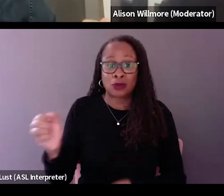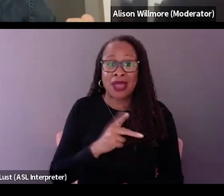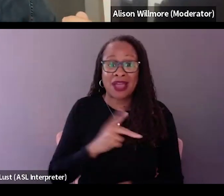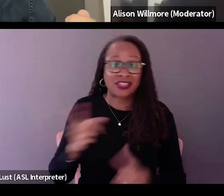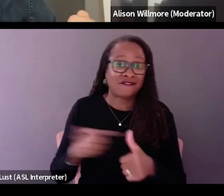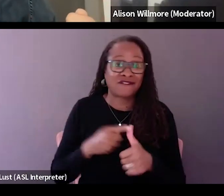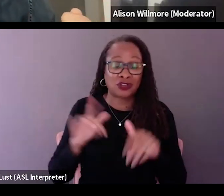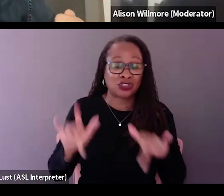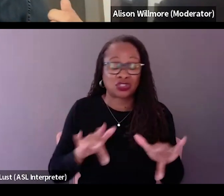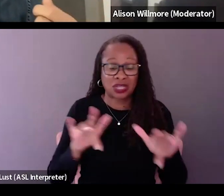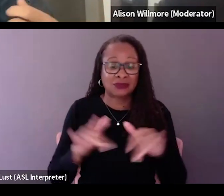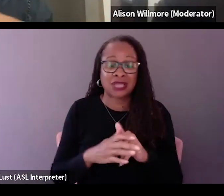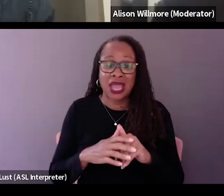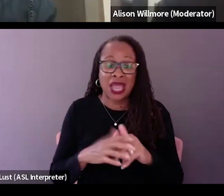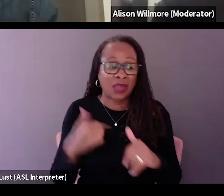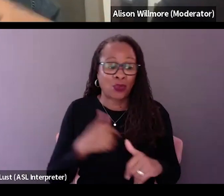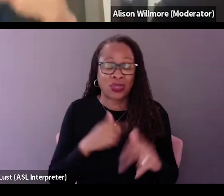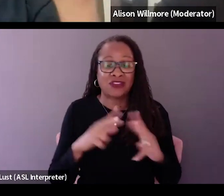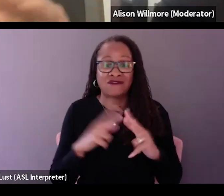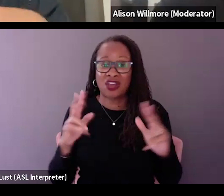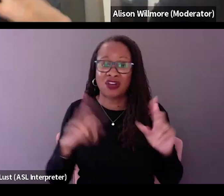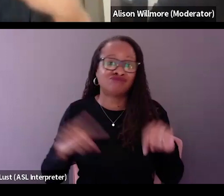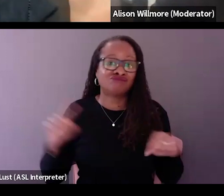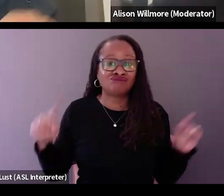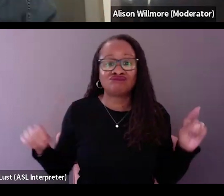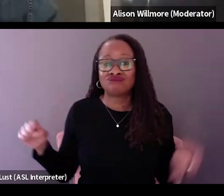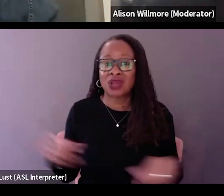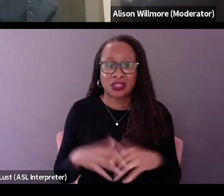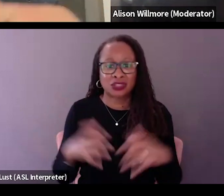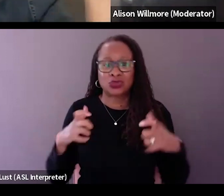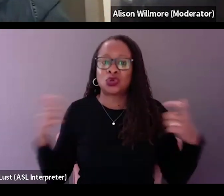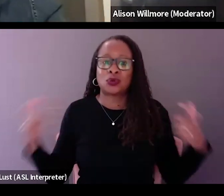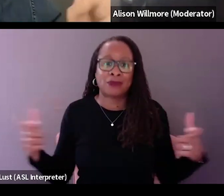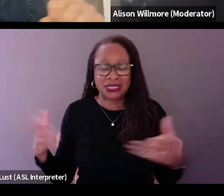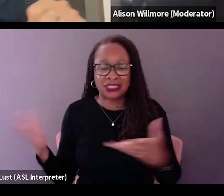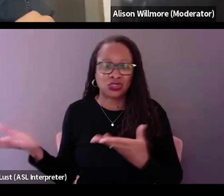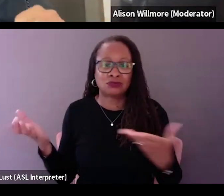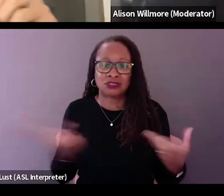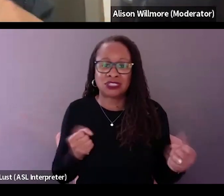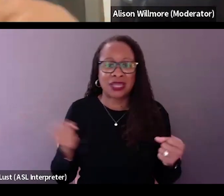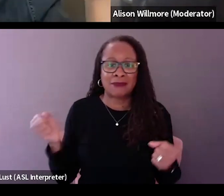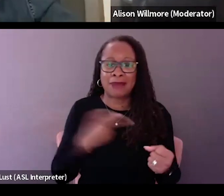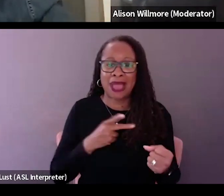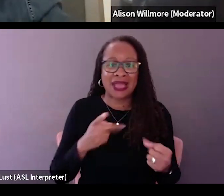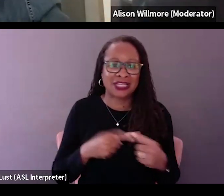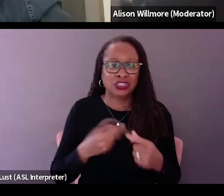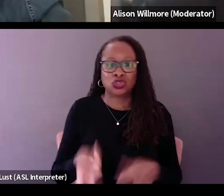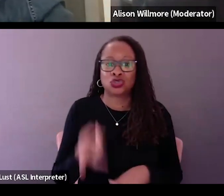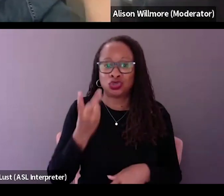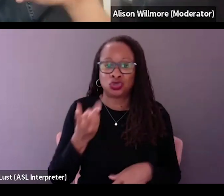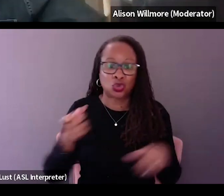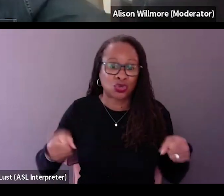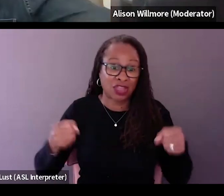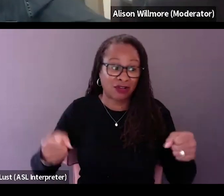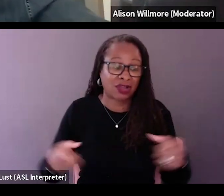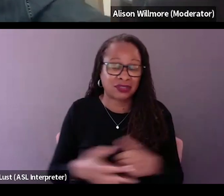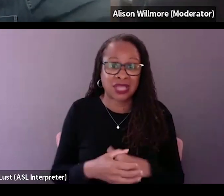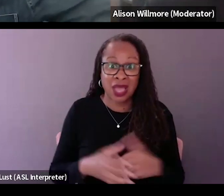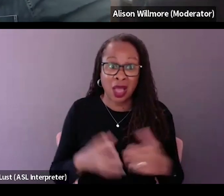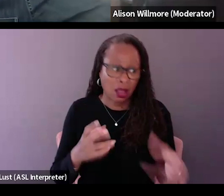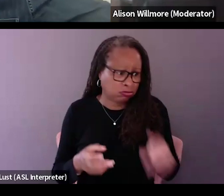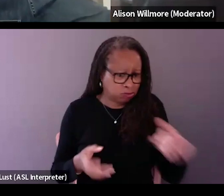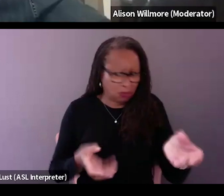too many to take back in two carry-ons. So we were just popping them in like crazy, being like, this looks like a great one, this looks like a great one. This one just looks like